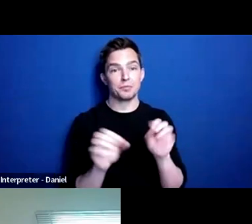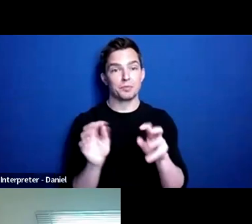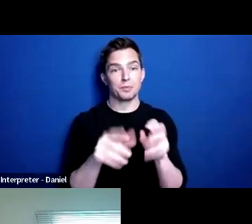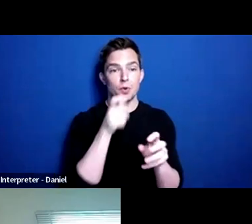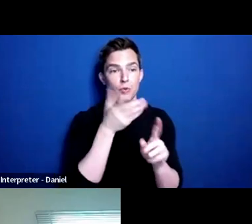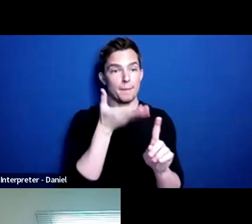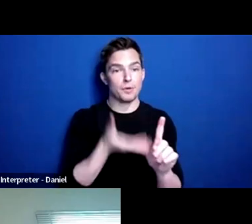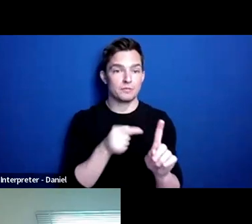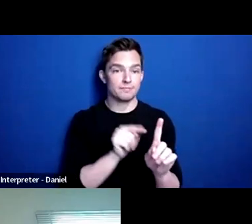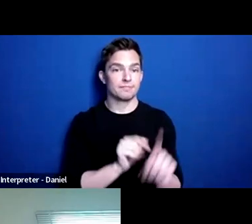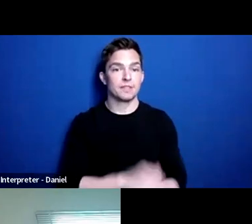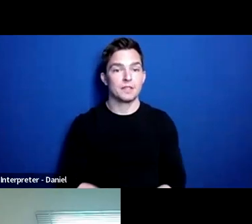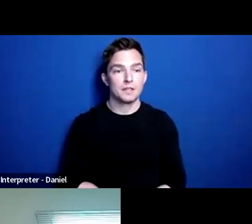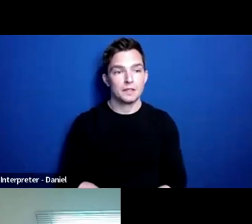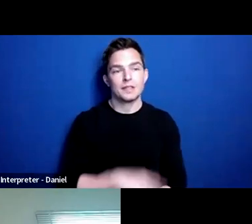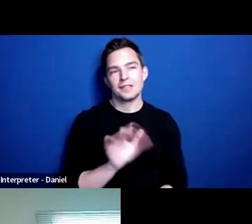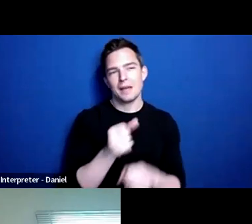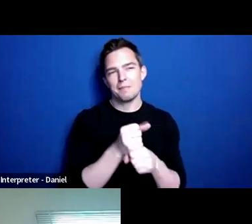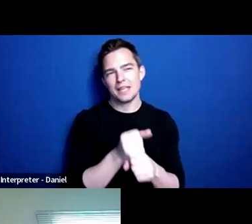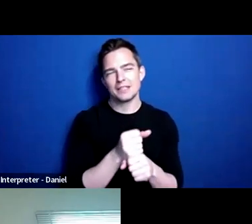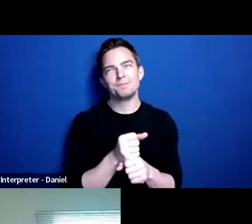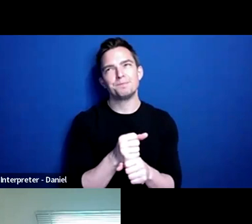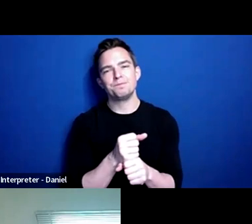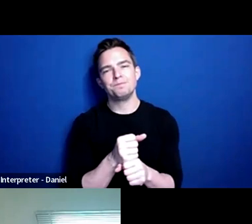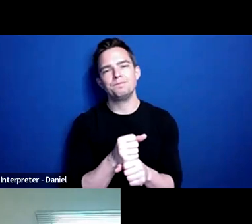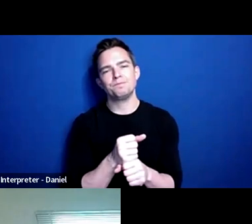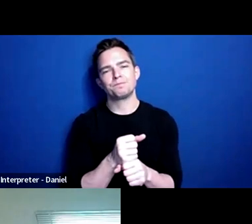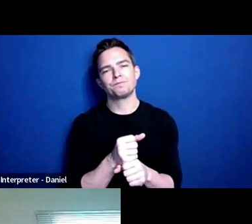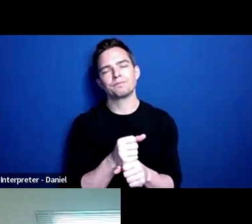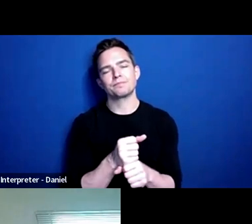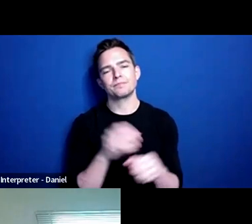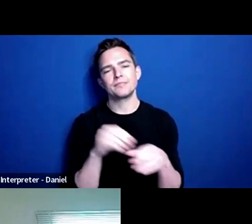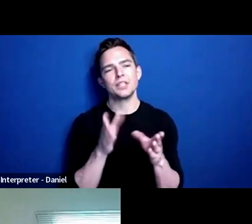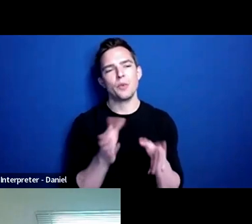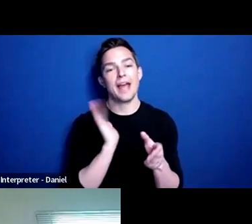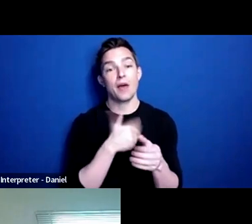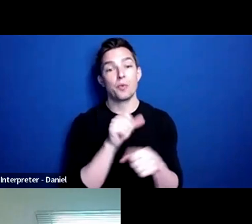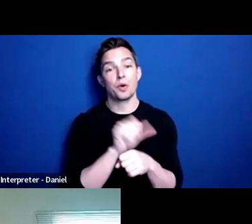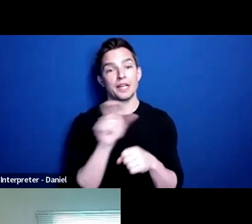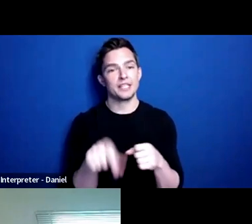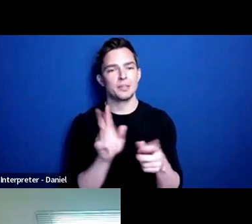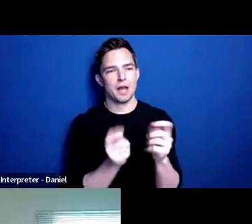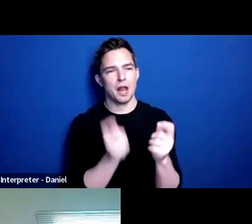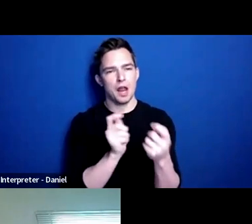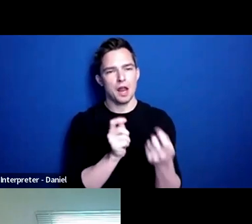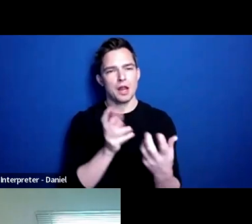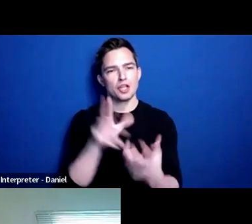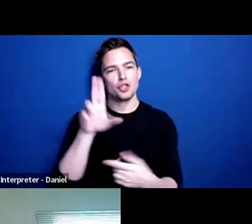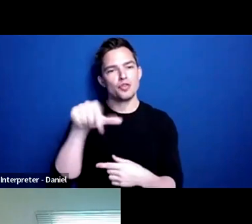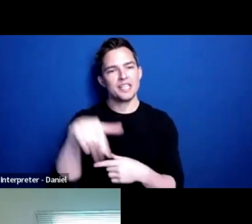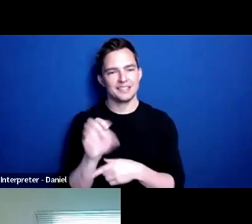are, makes it so that in a way our work needs to be unique and meet folks where they